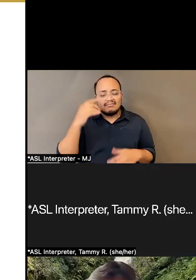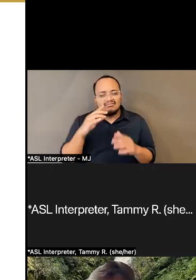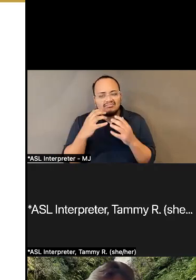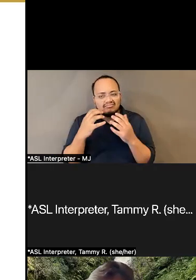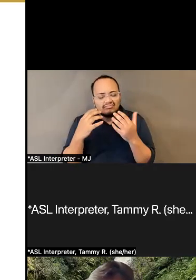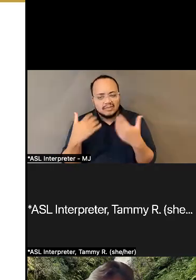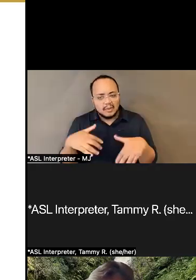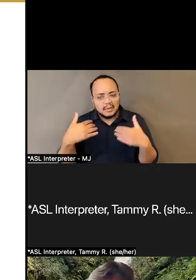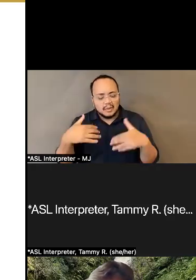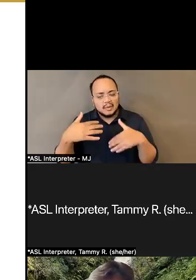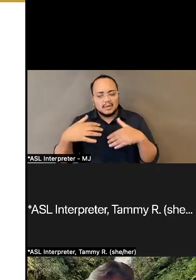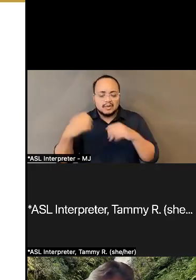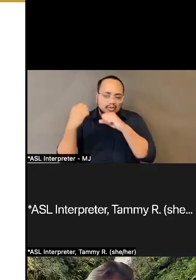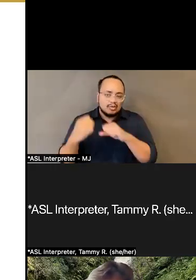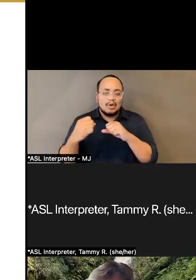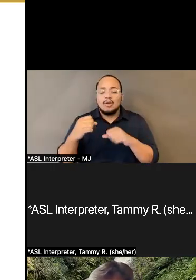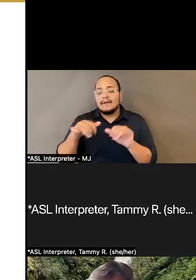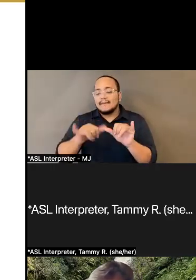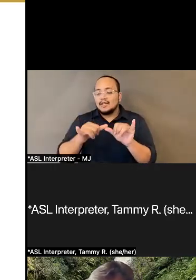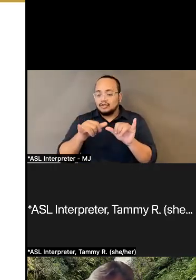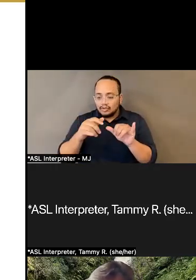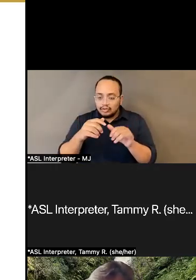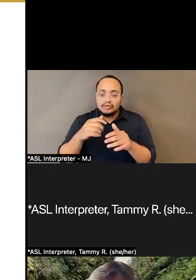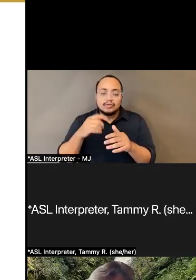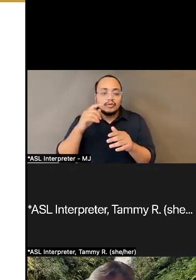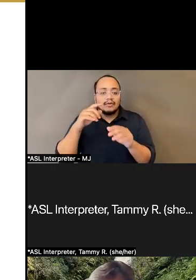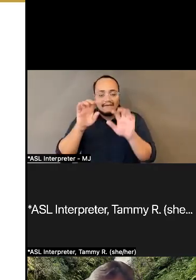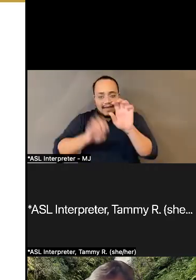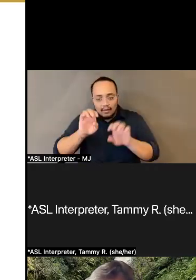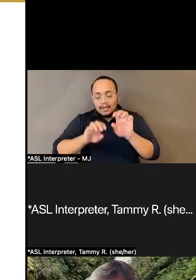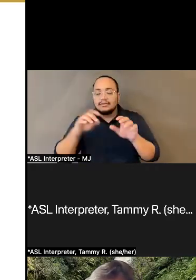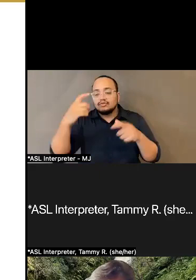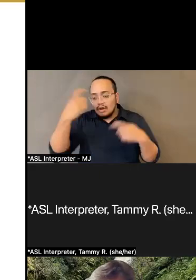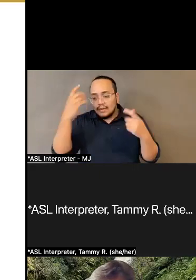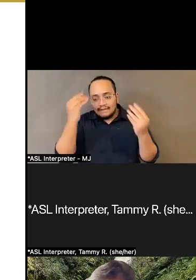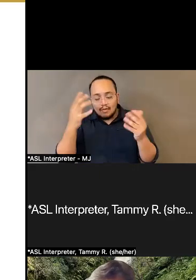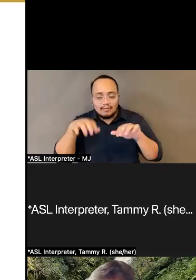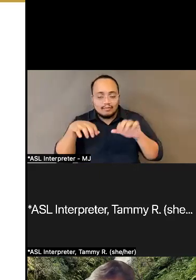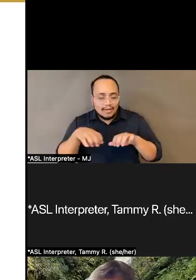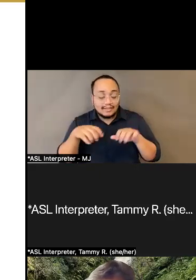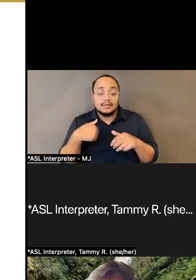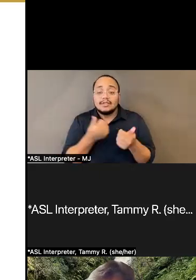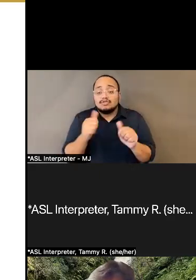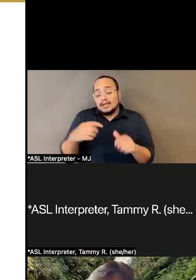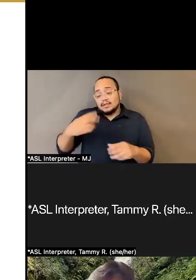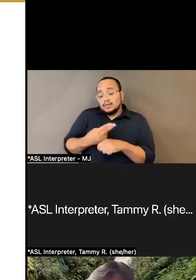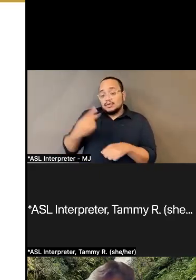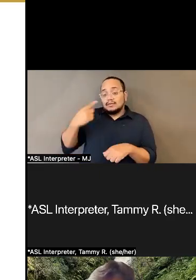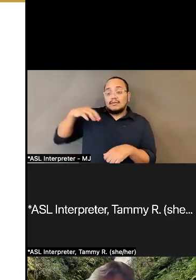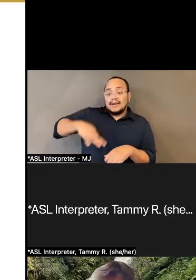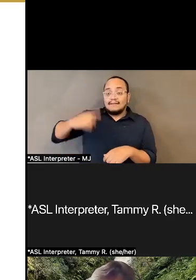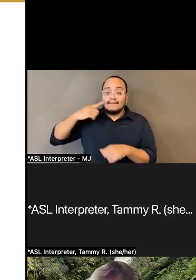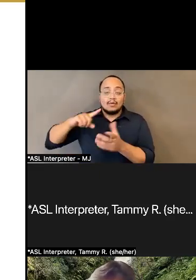validated as a strong measure of trauma-informed practices. And we tried to make it useful not just to